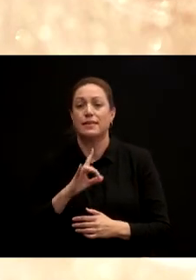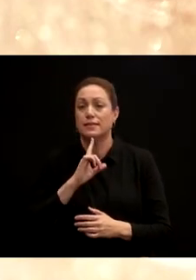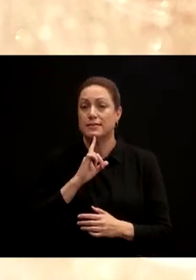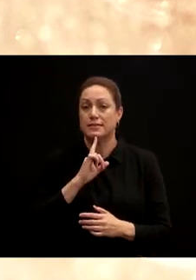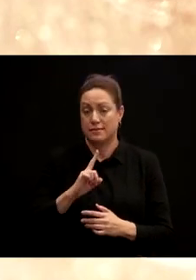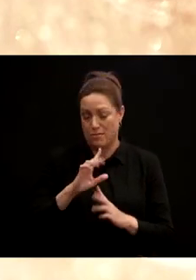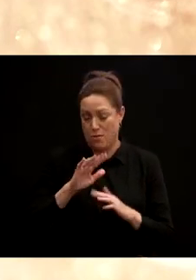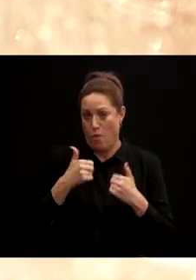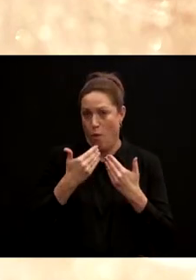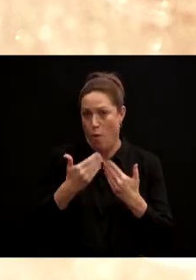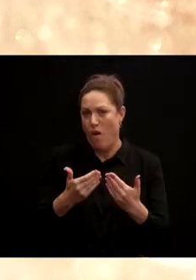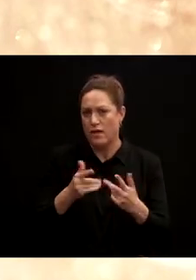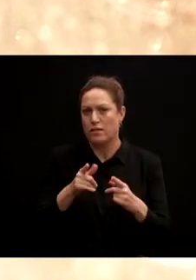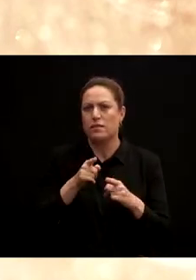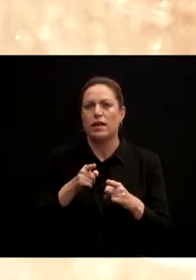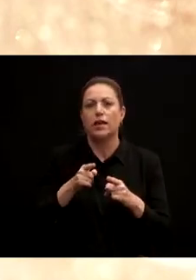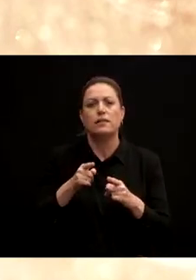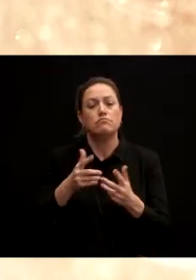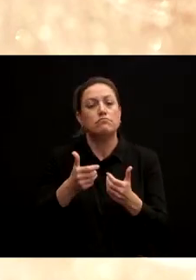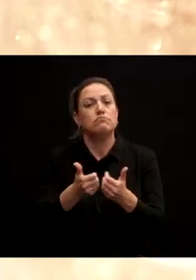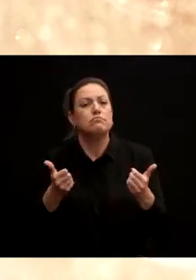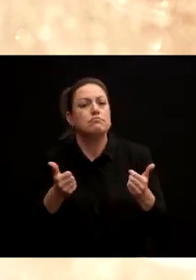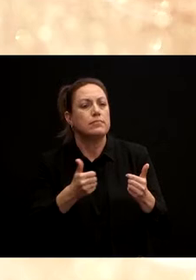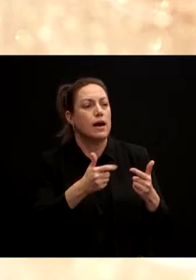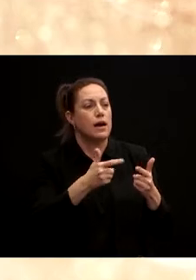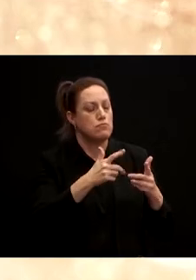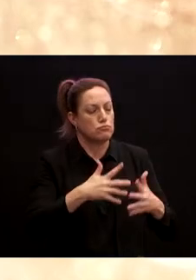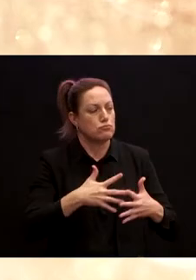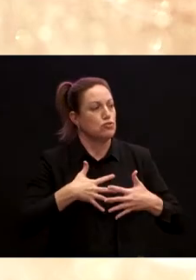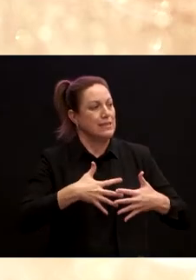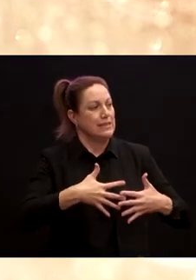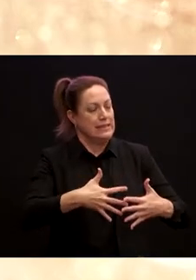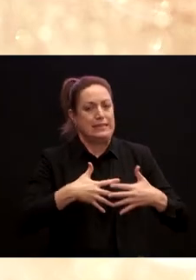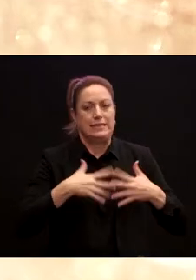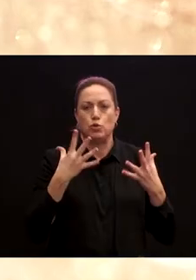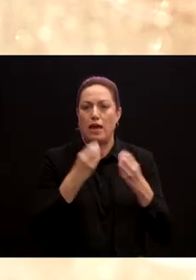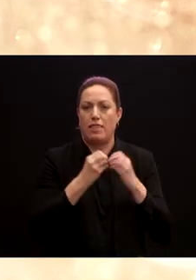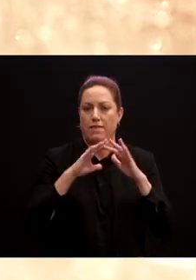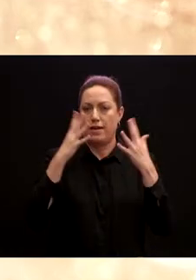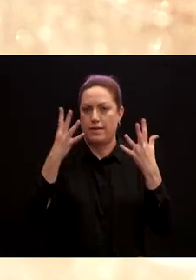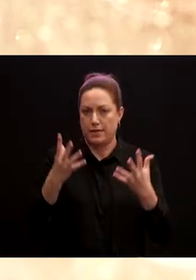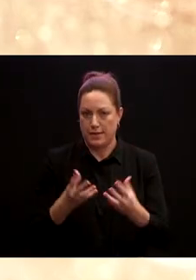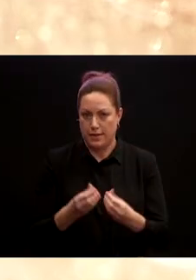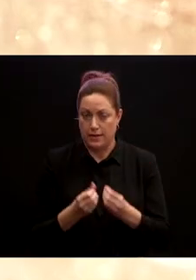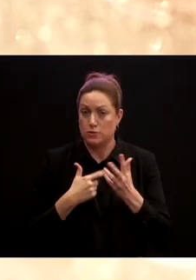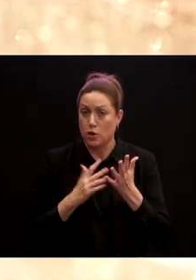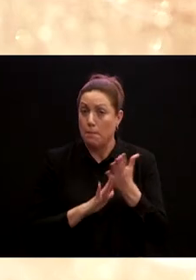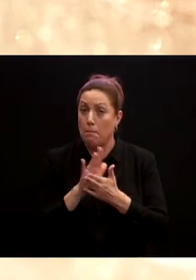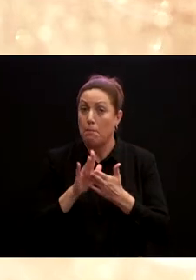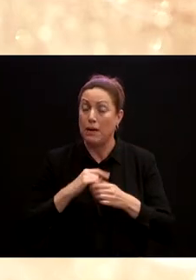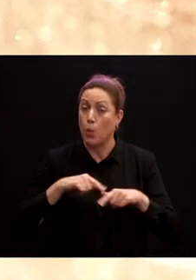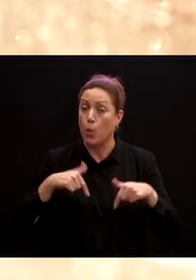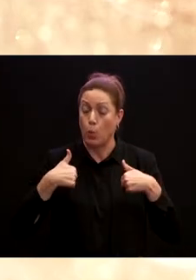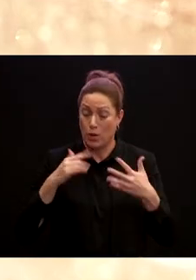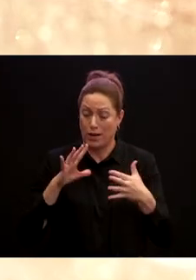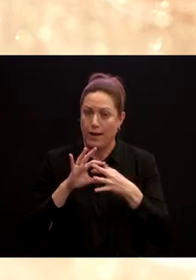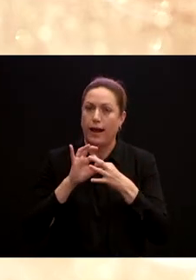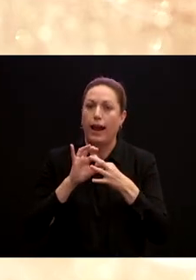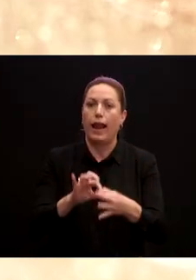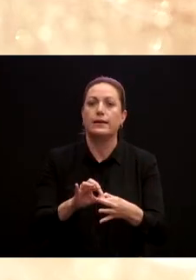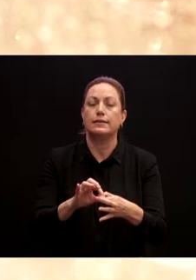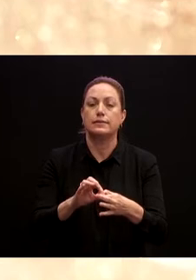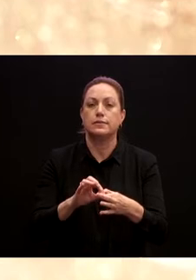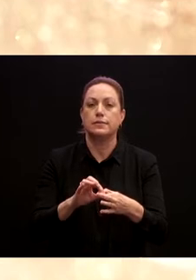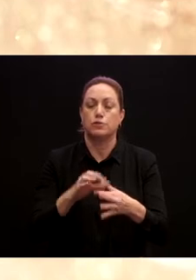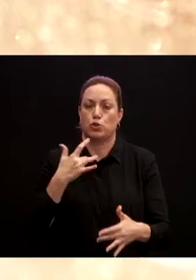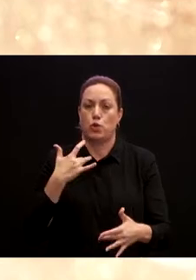vision of the breathing together of all things. We are connected to all of